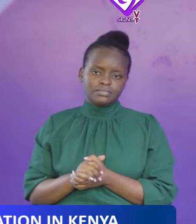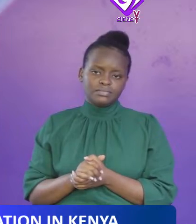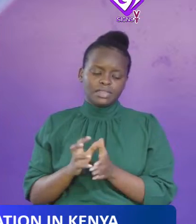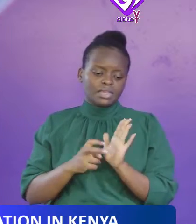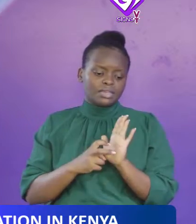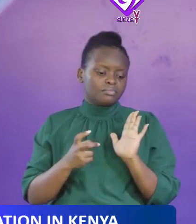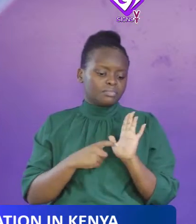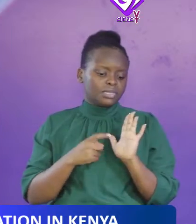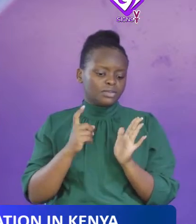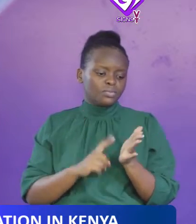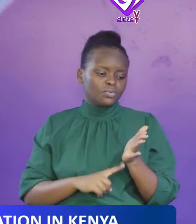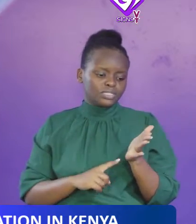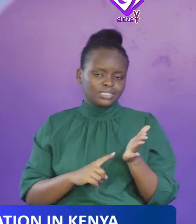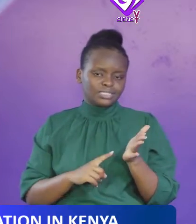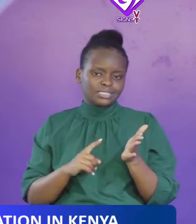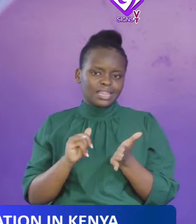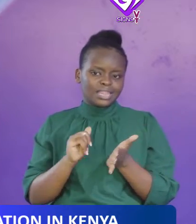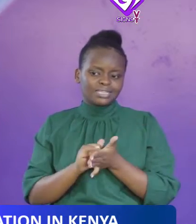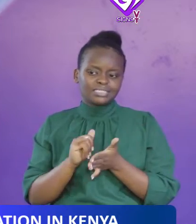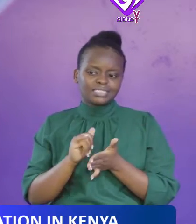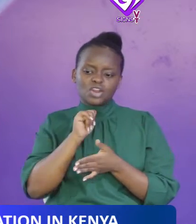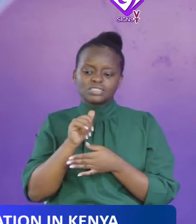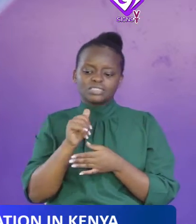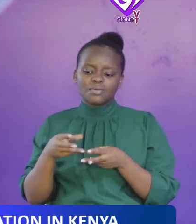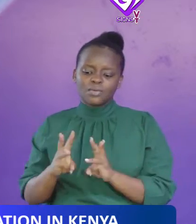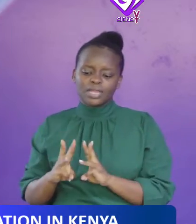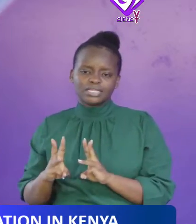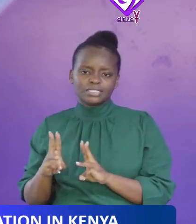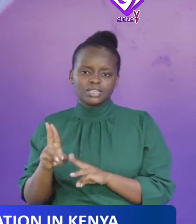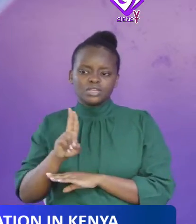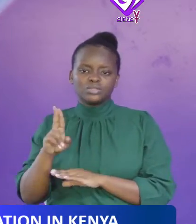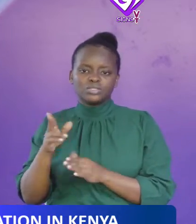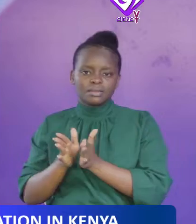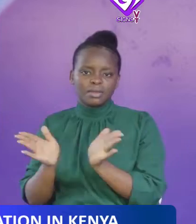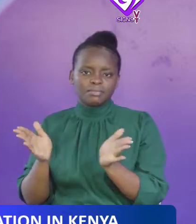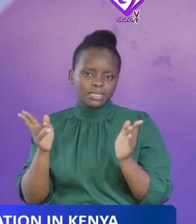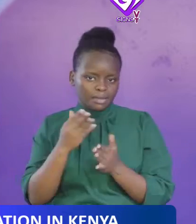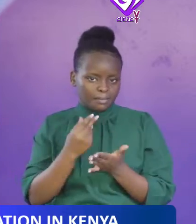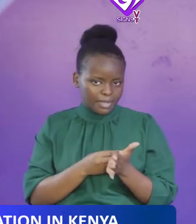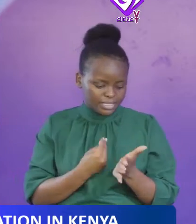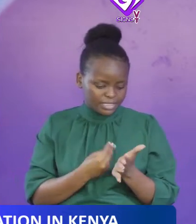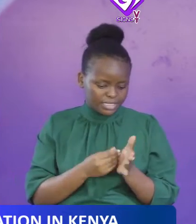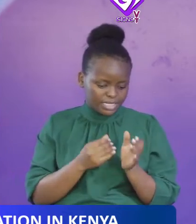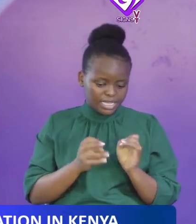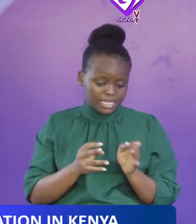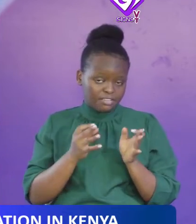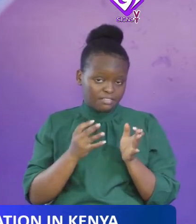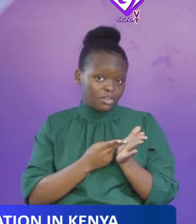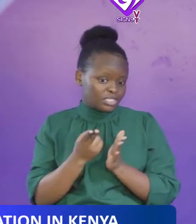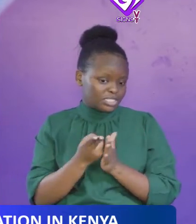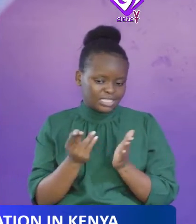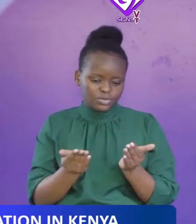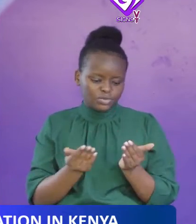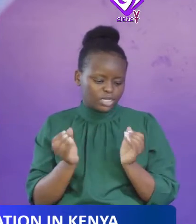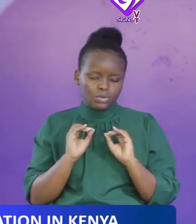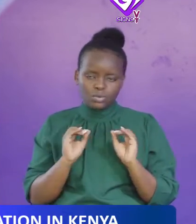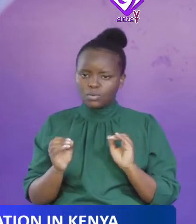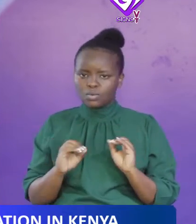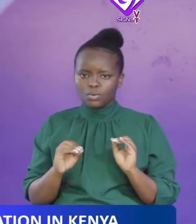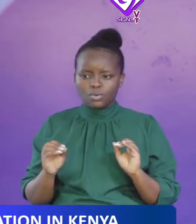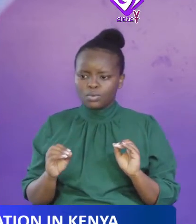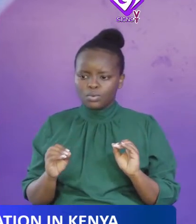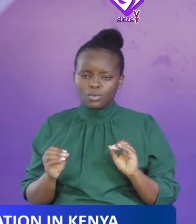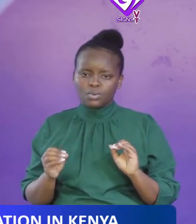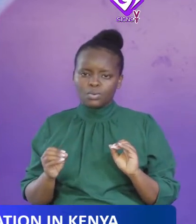that's the smartest way of spending public money. If, to be honest, if you don't need